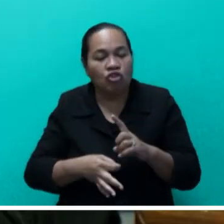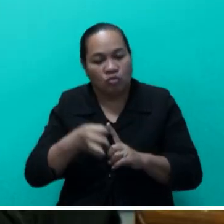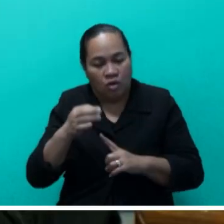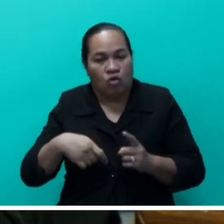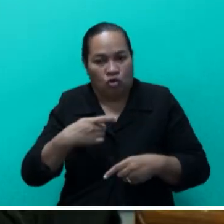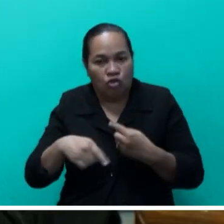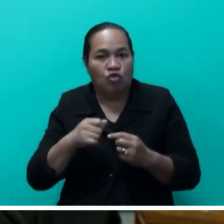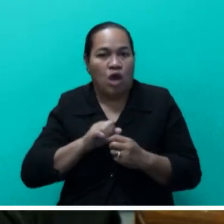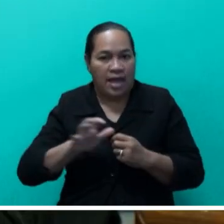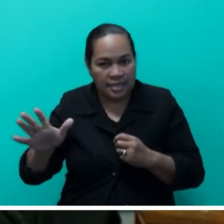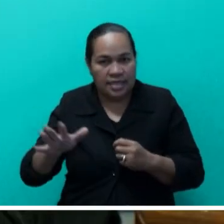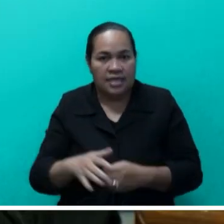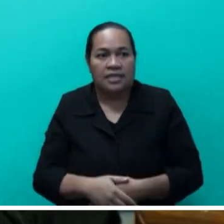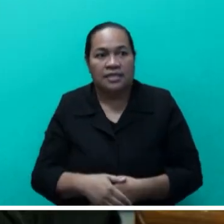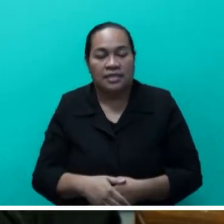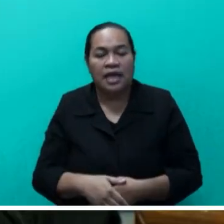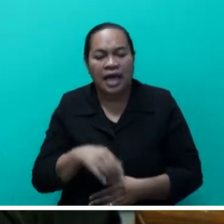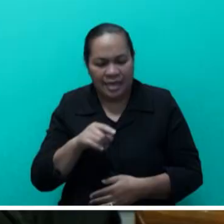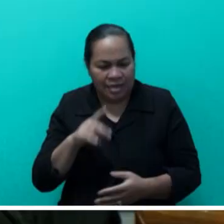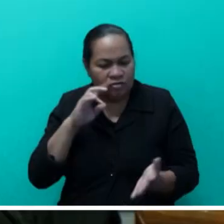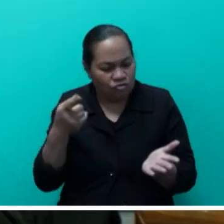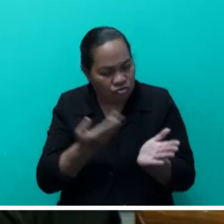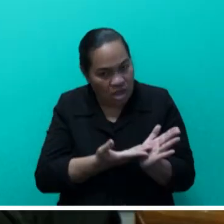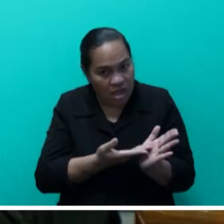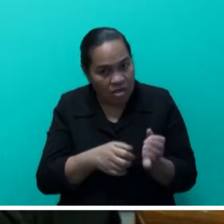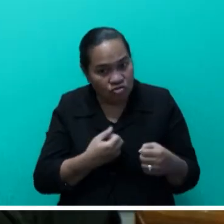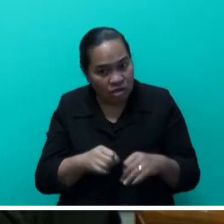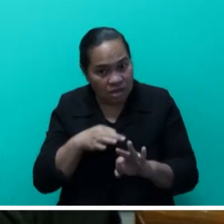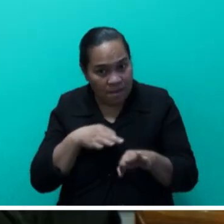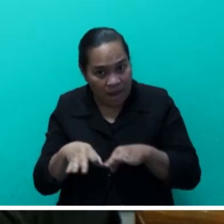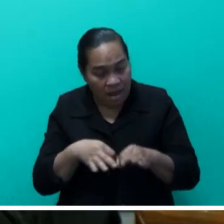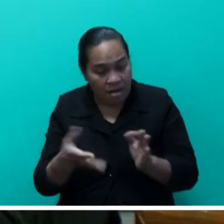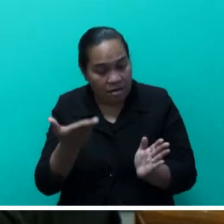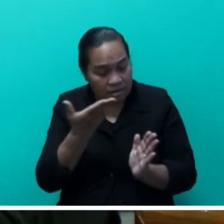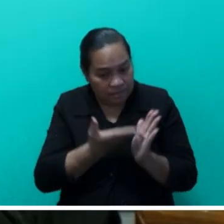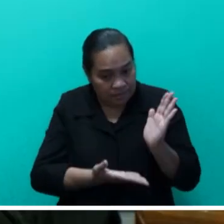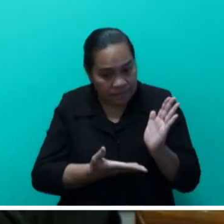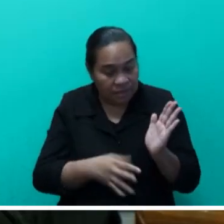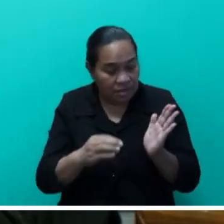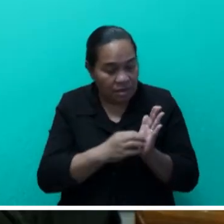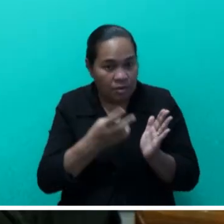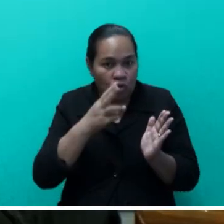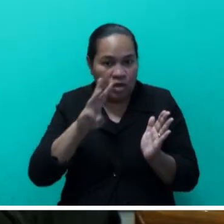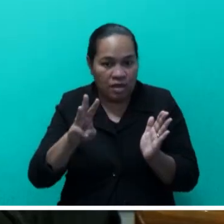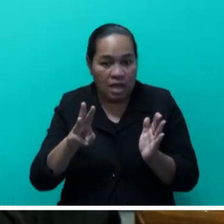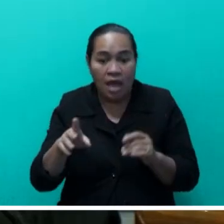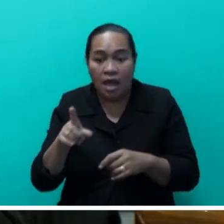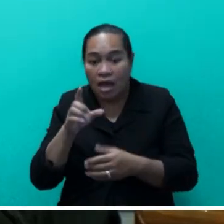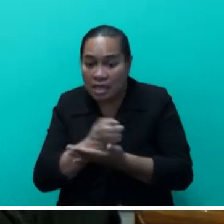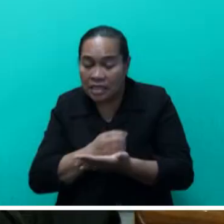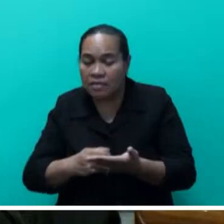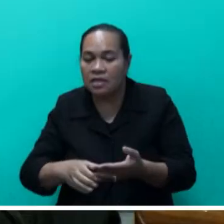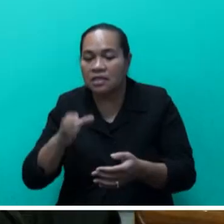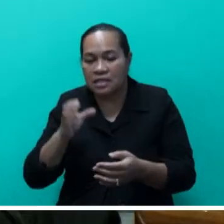excellence. As stipulated in the Ministry's strategic plan, development plan, Strategy 3, Customer Empowered